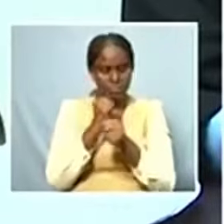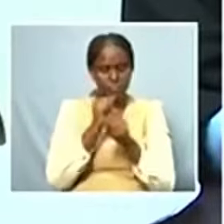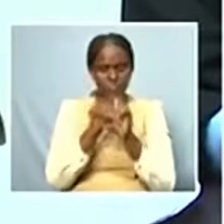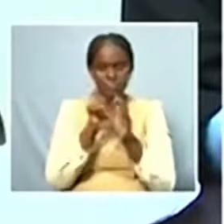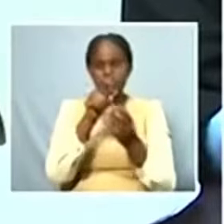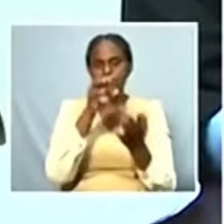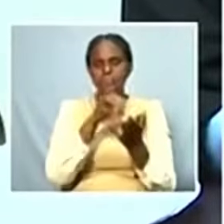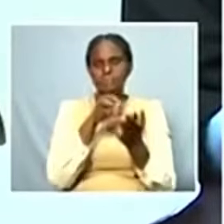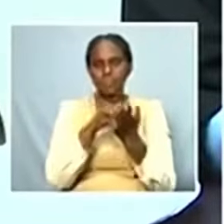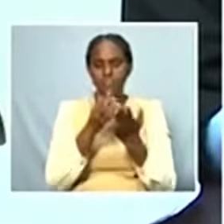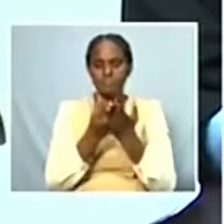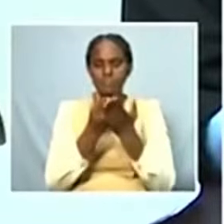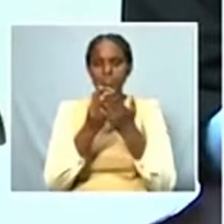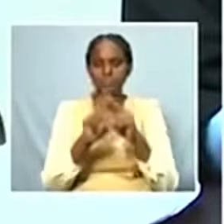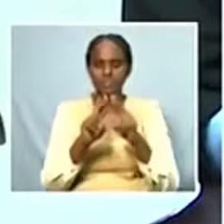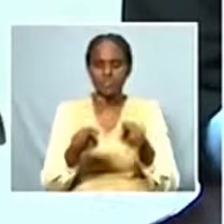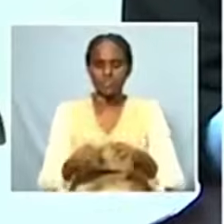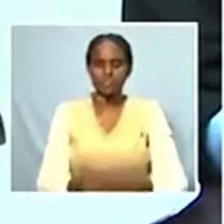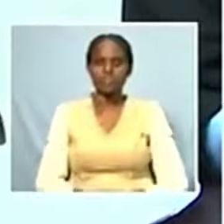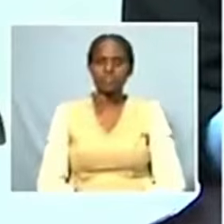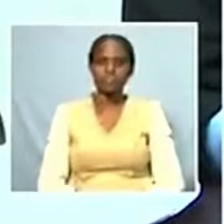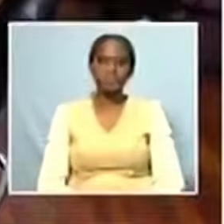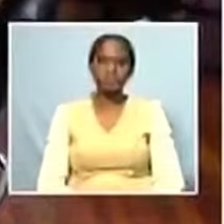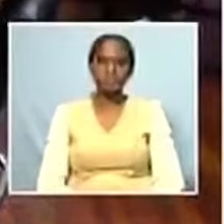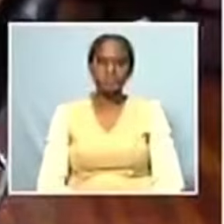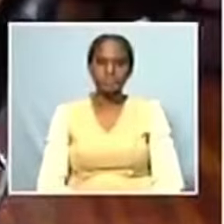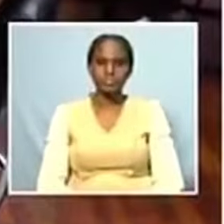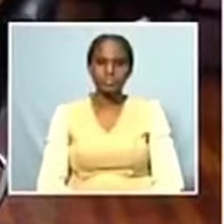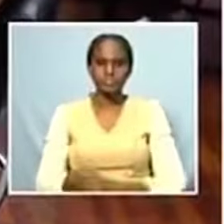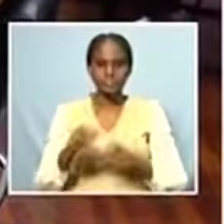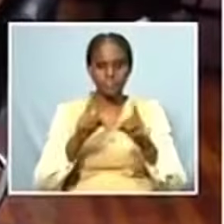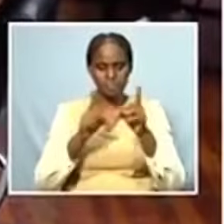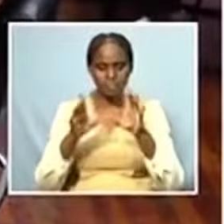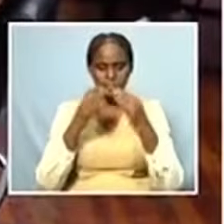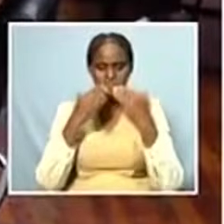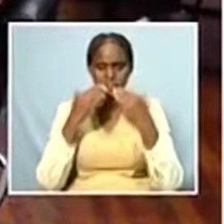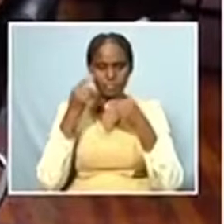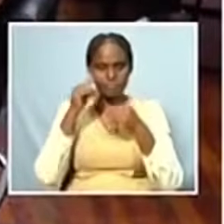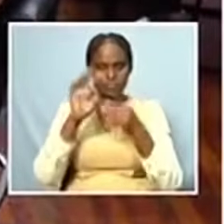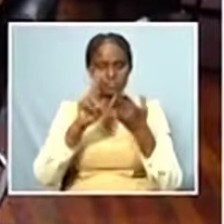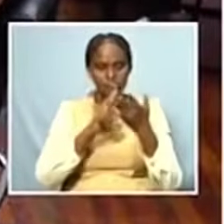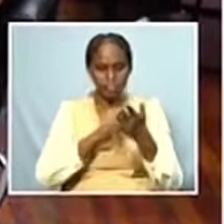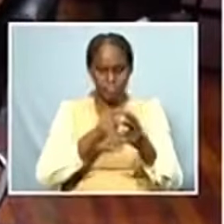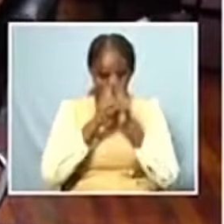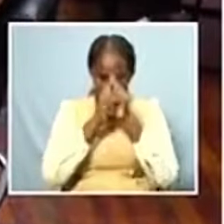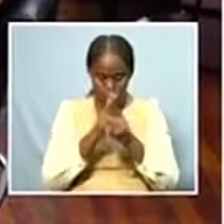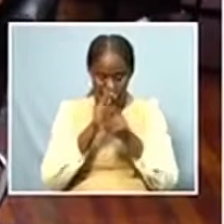matters. I submit, Chair. Okay, Director, thank you for submission. Honorable Mwila.